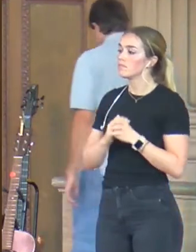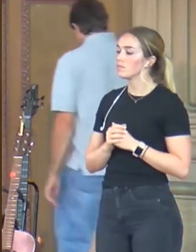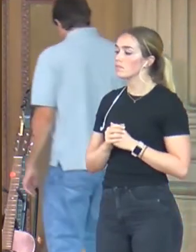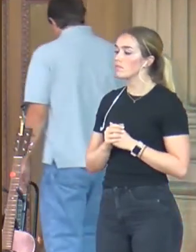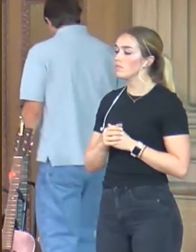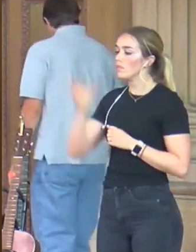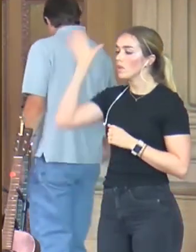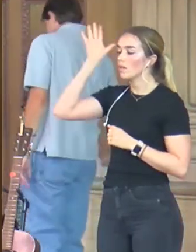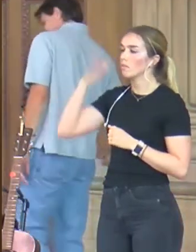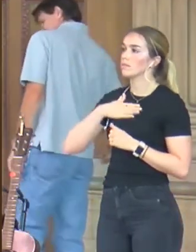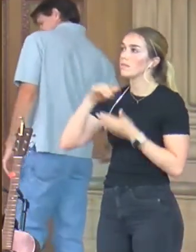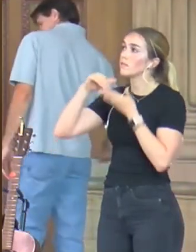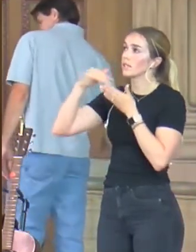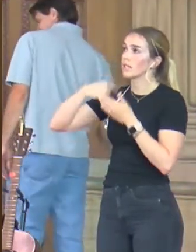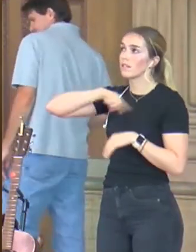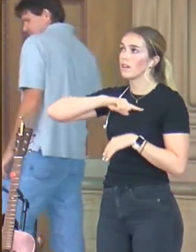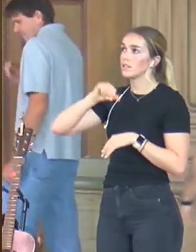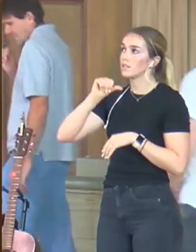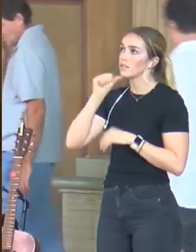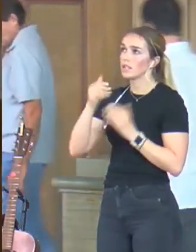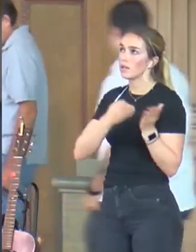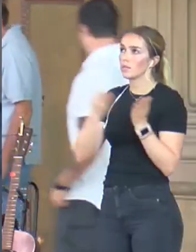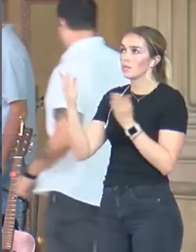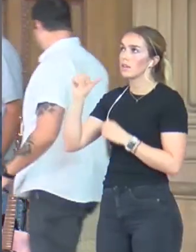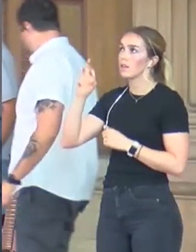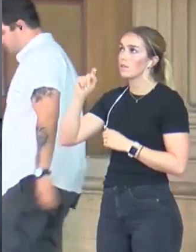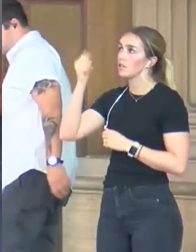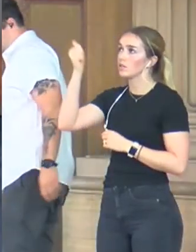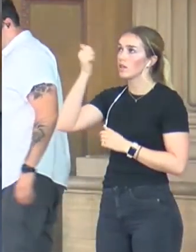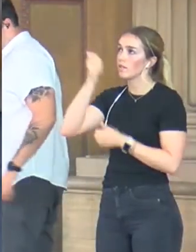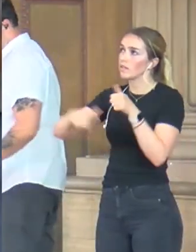So Father forgive us for failing to bring our lament to you.